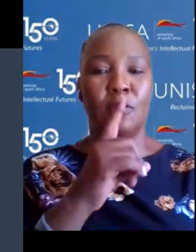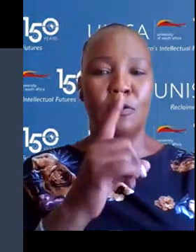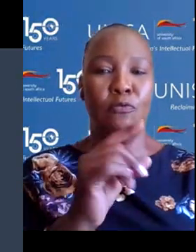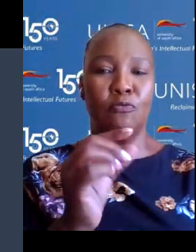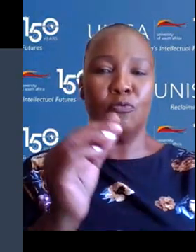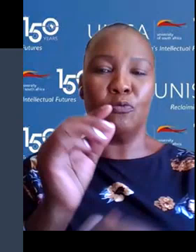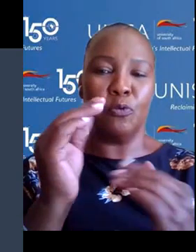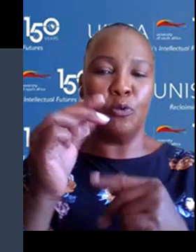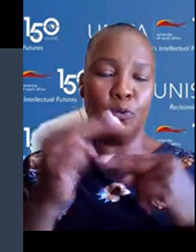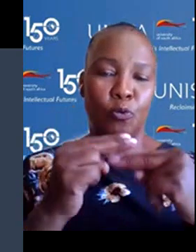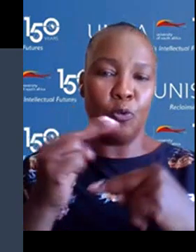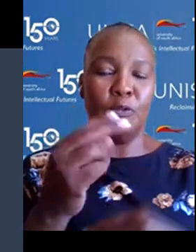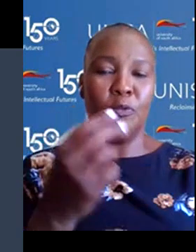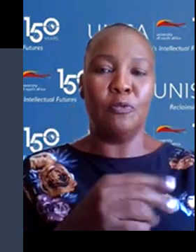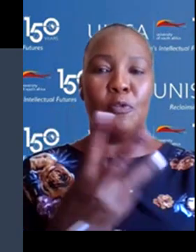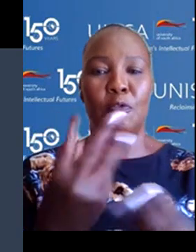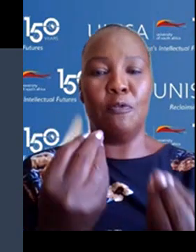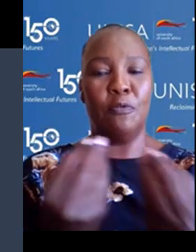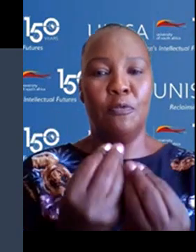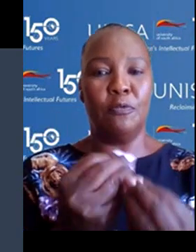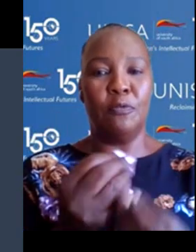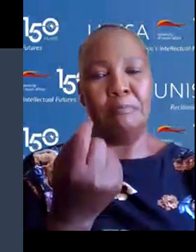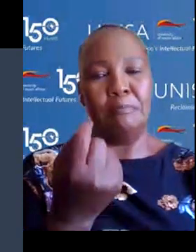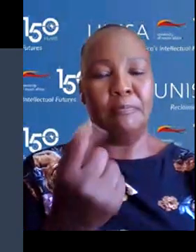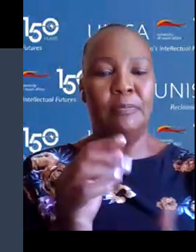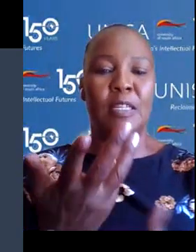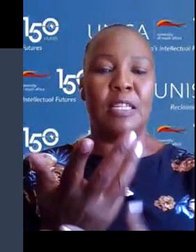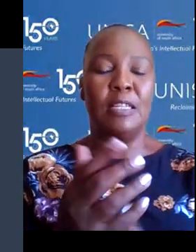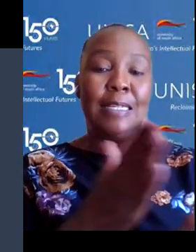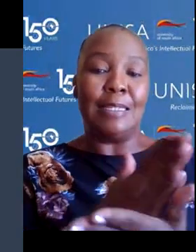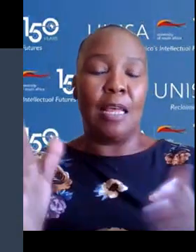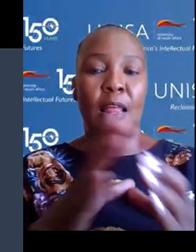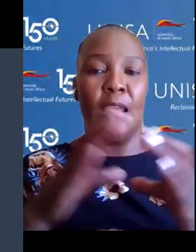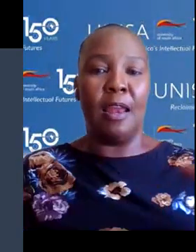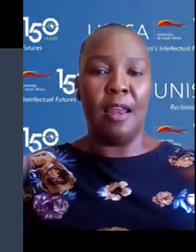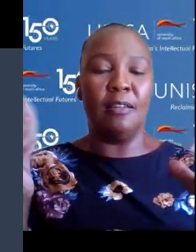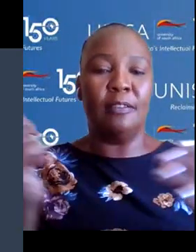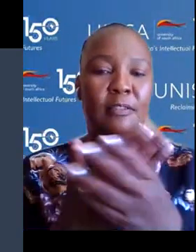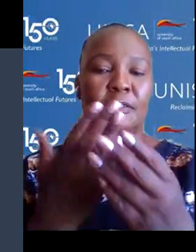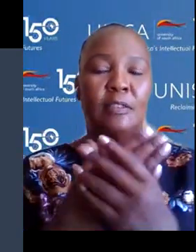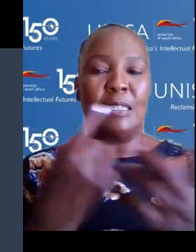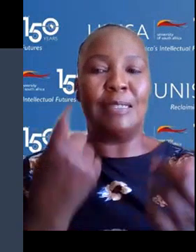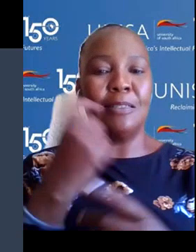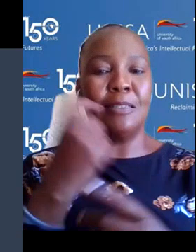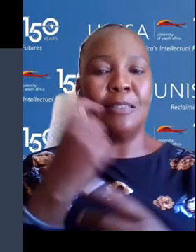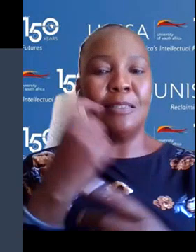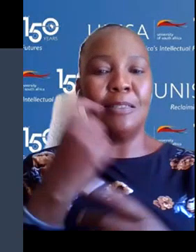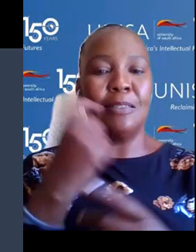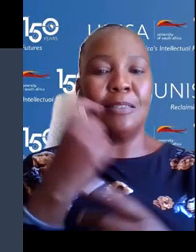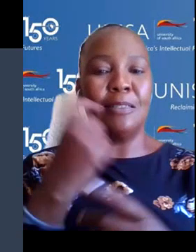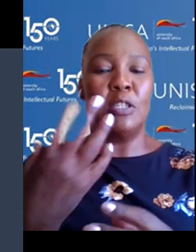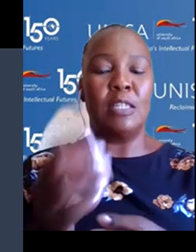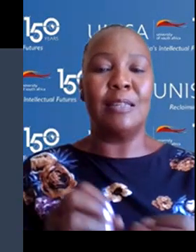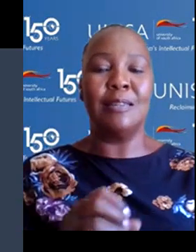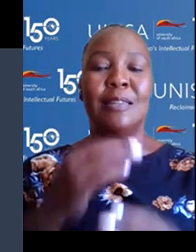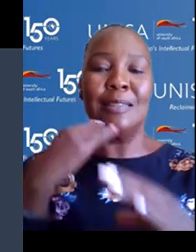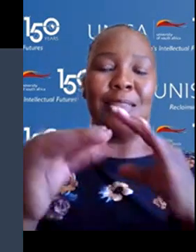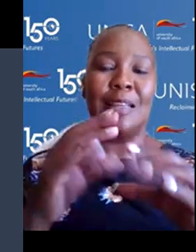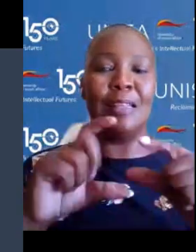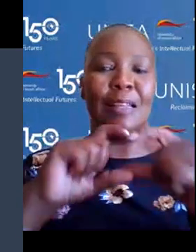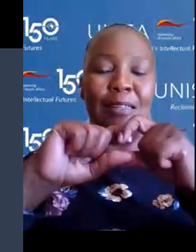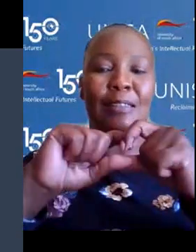you're very close. All right, so when you share large files, it's actually very easy to do, because you're just going to send a link. And this is something we're